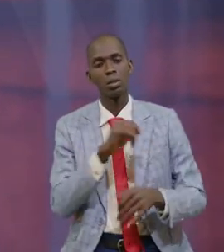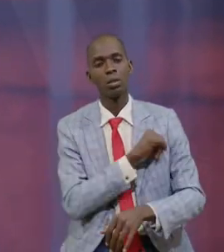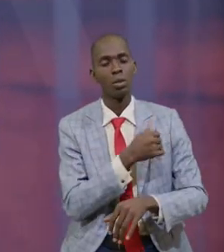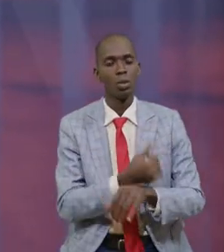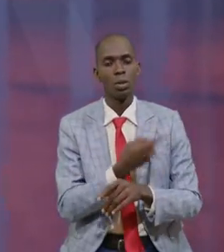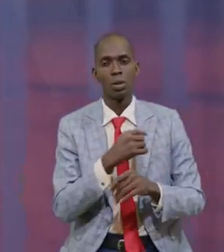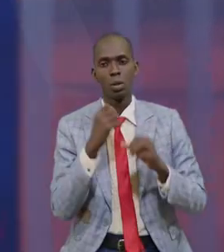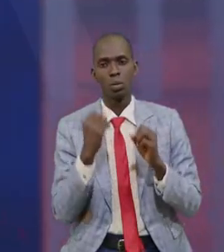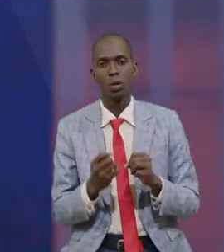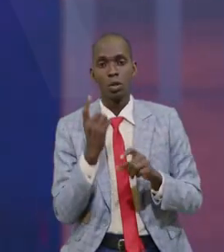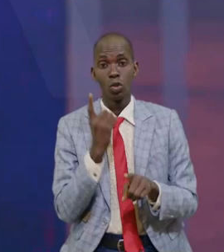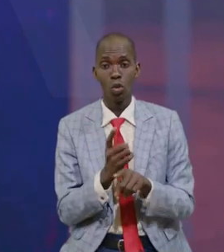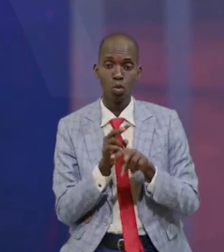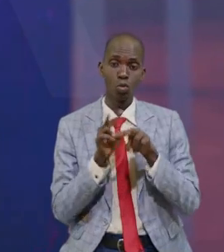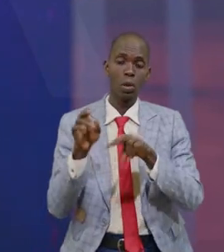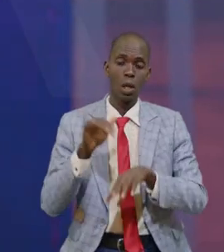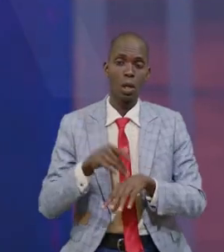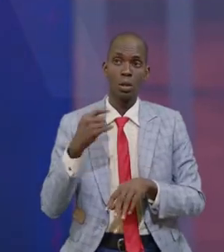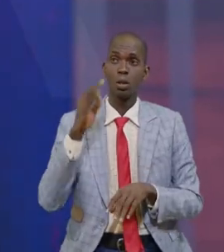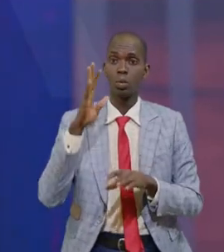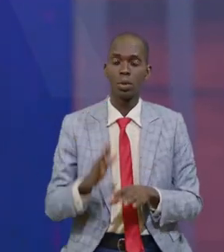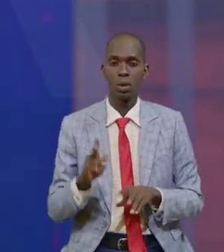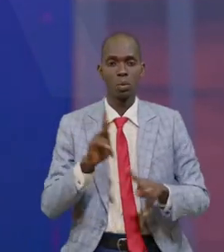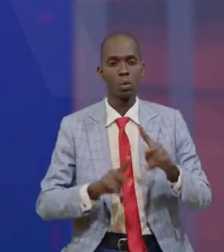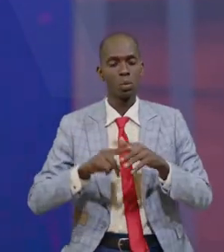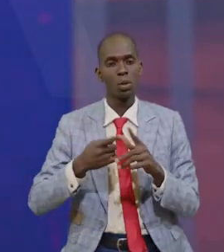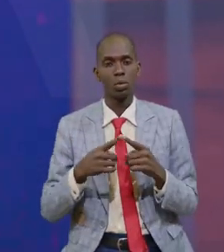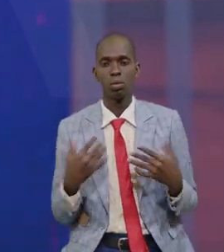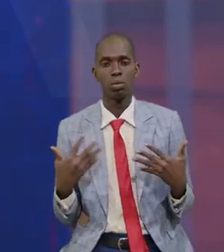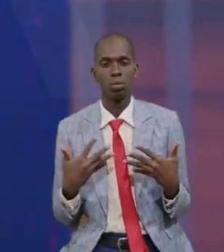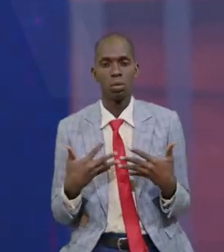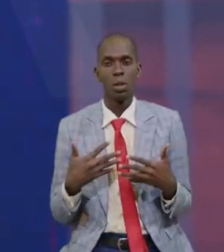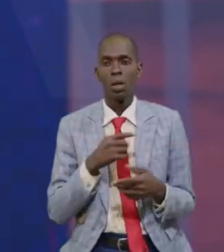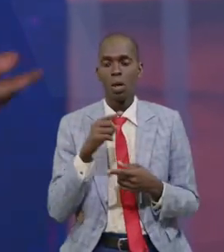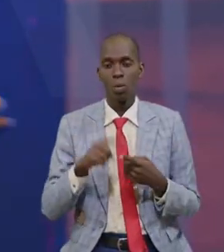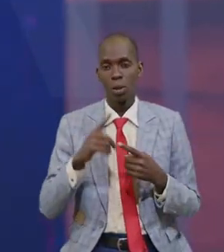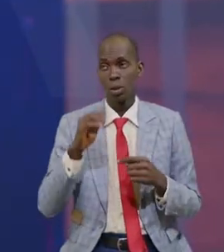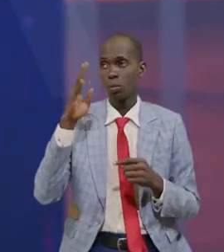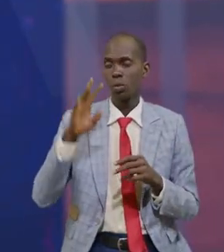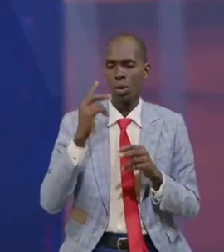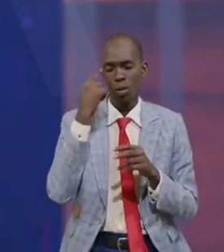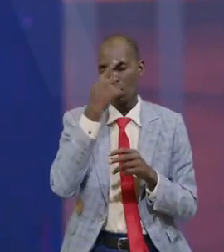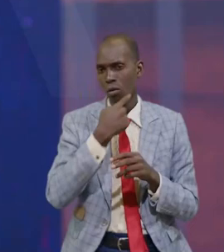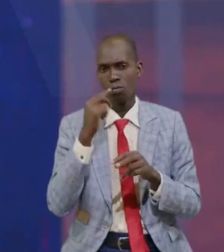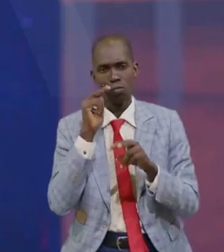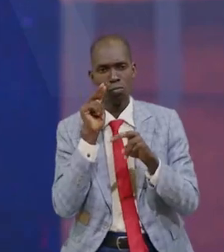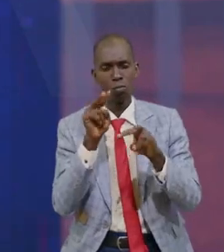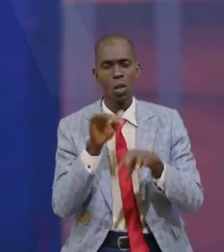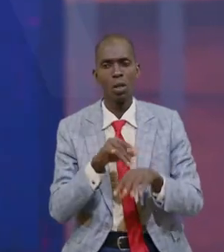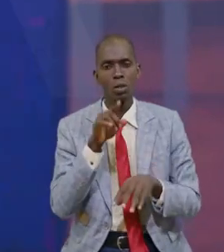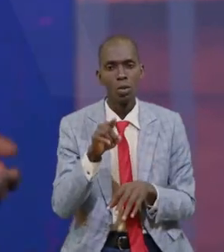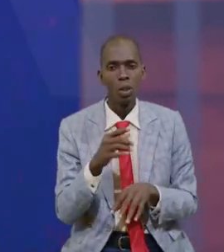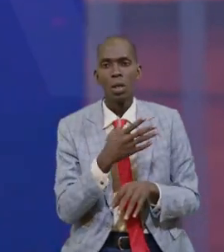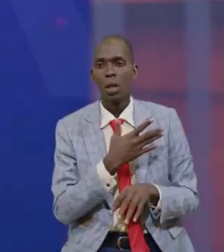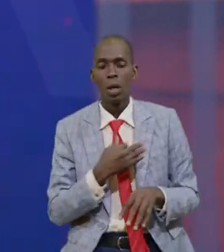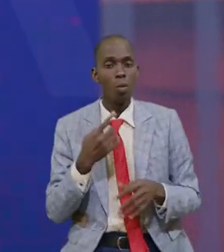him standing alone, you begin to tremble. And once he looks at you and he says whatever he says and